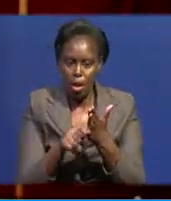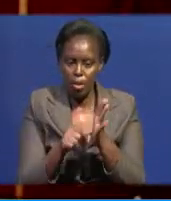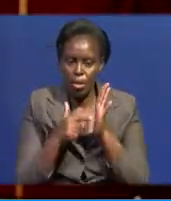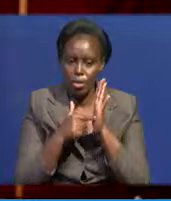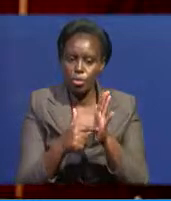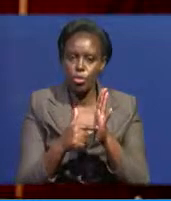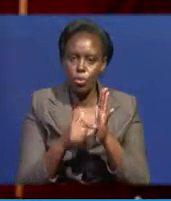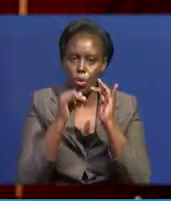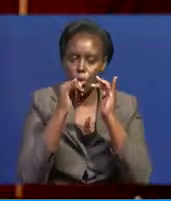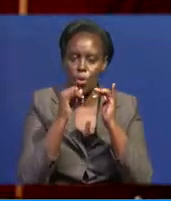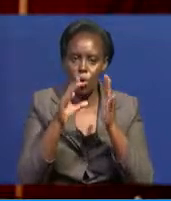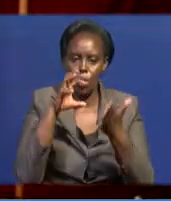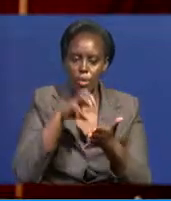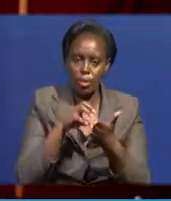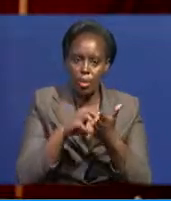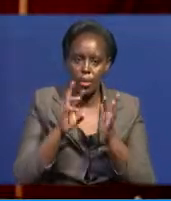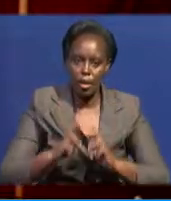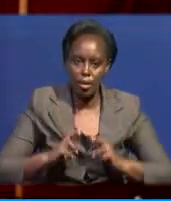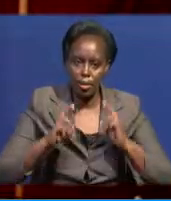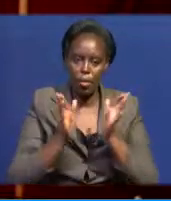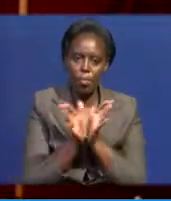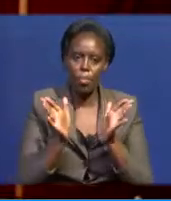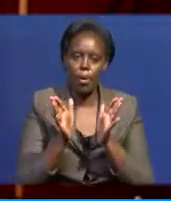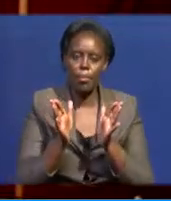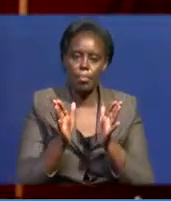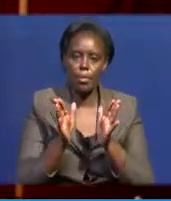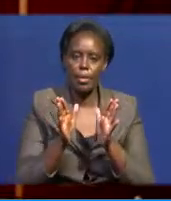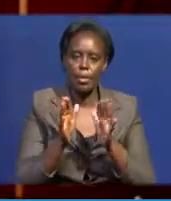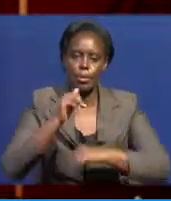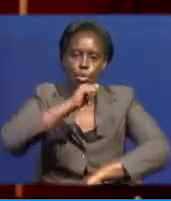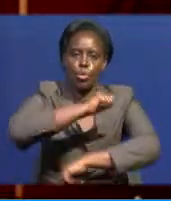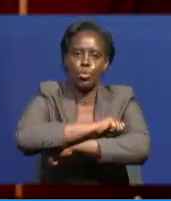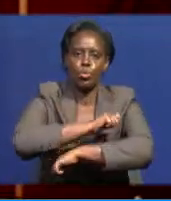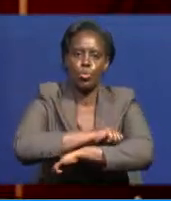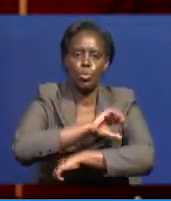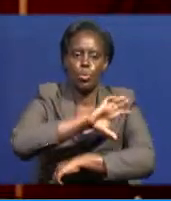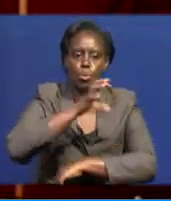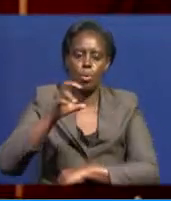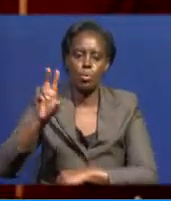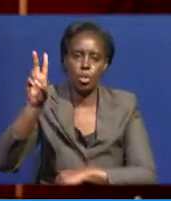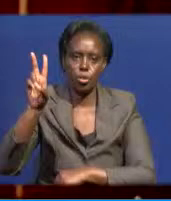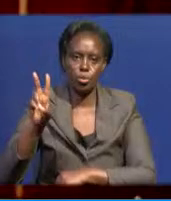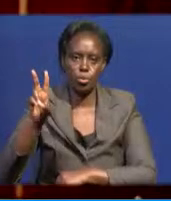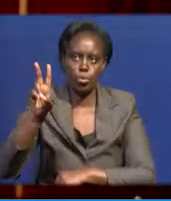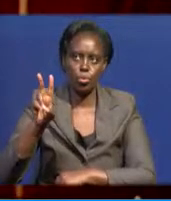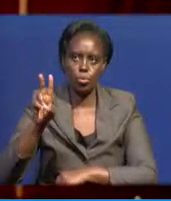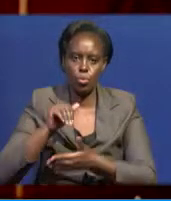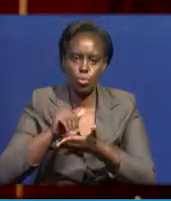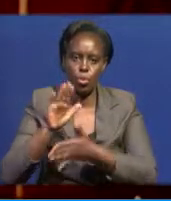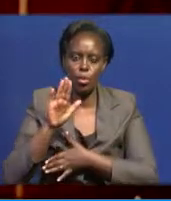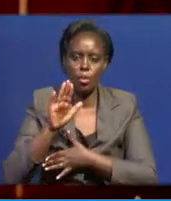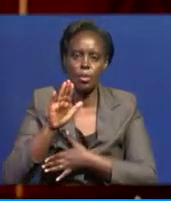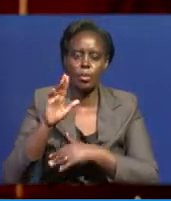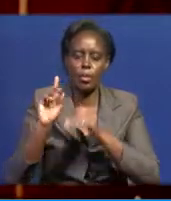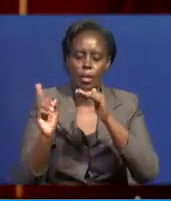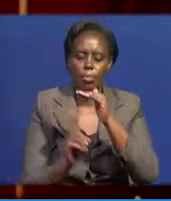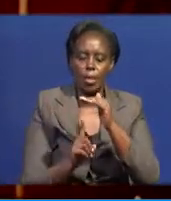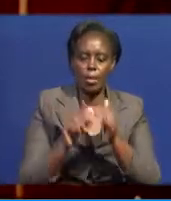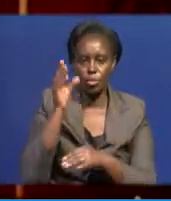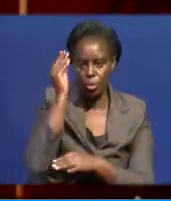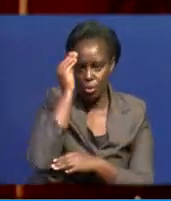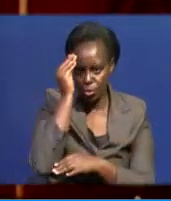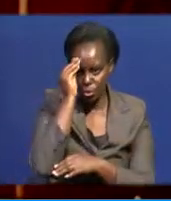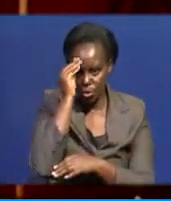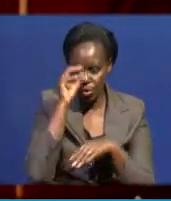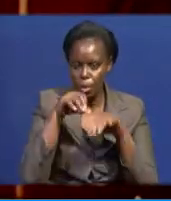update status report on all public learning institutions in the two counties has been sent also to the Ministry of